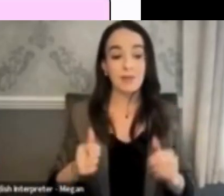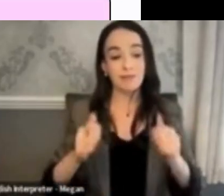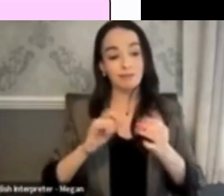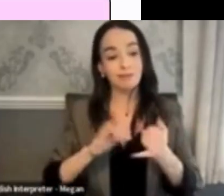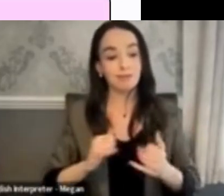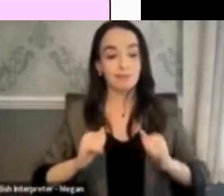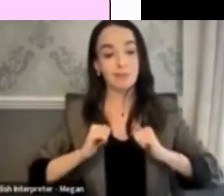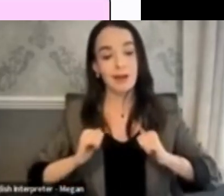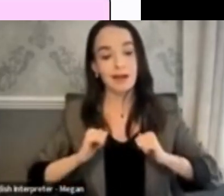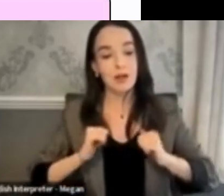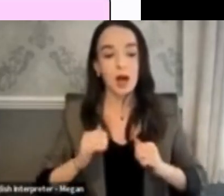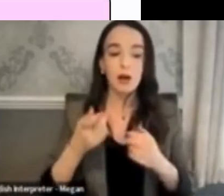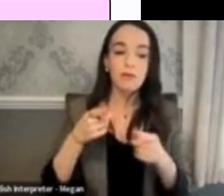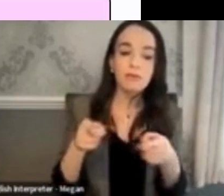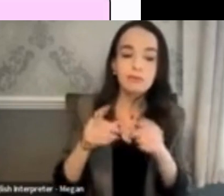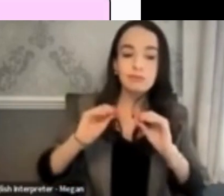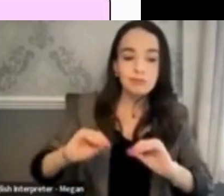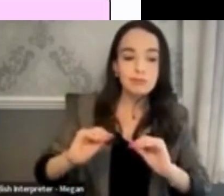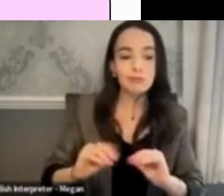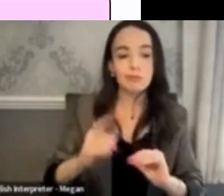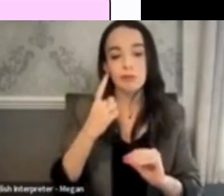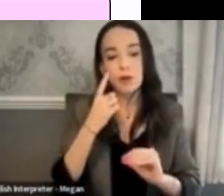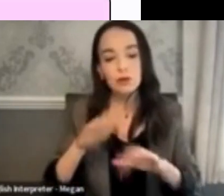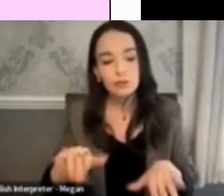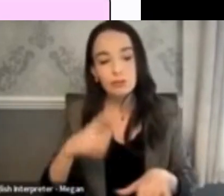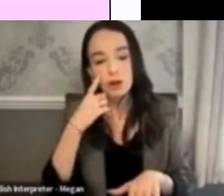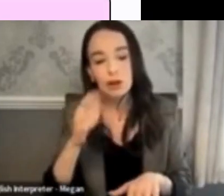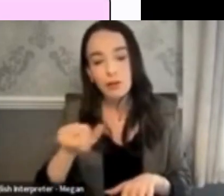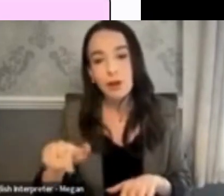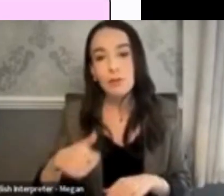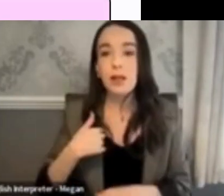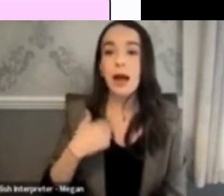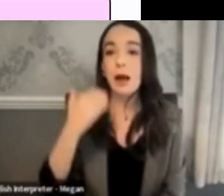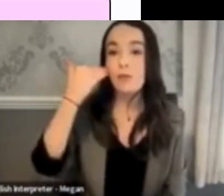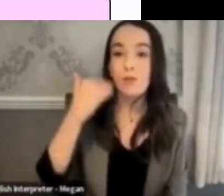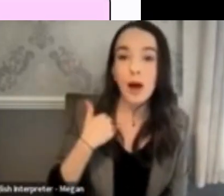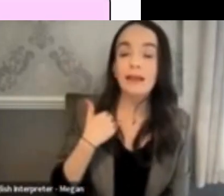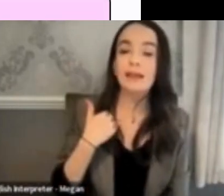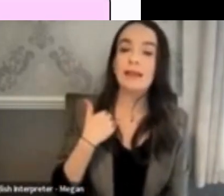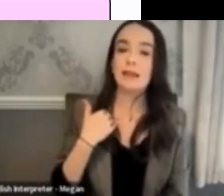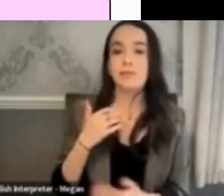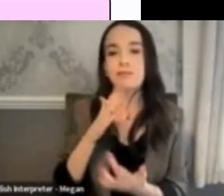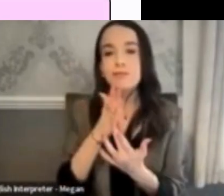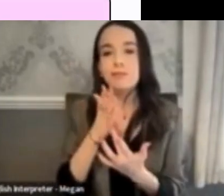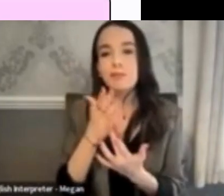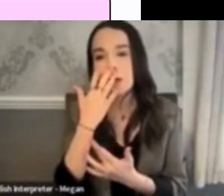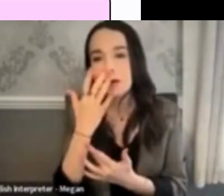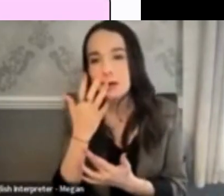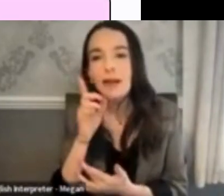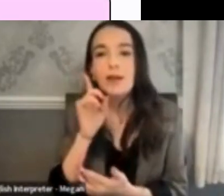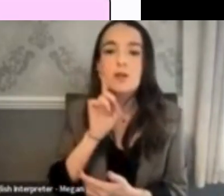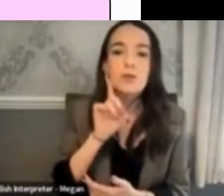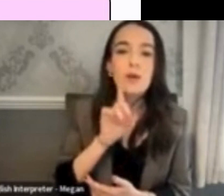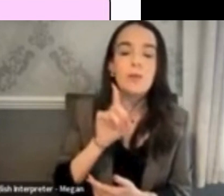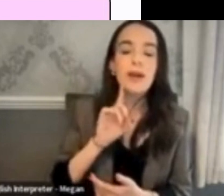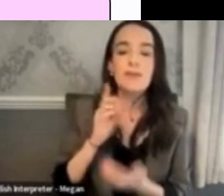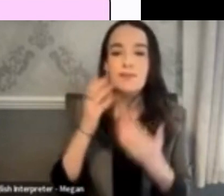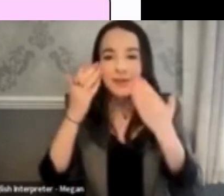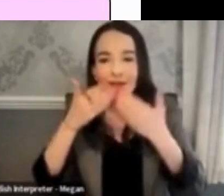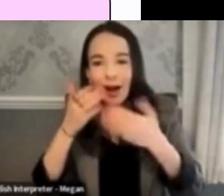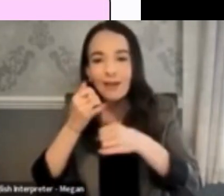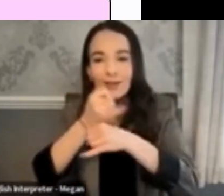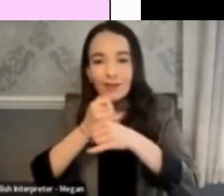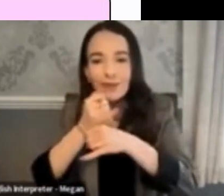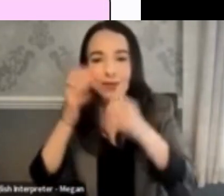Arts Council. I am a white, middle-aged lady with dark but slightly greying now, unfortunately, hair, and I